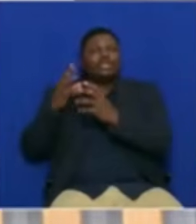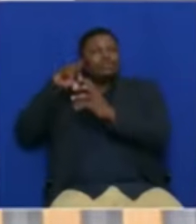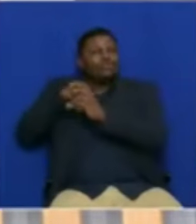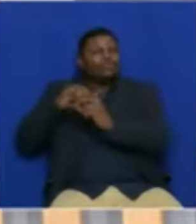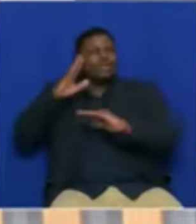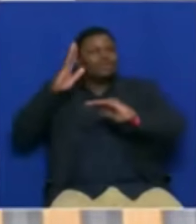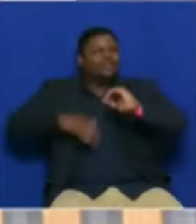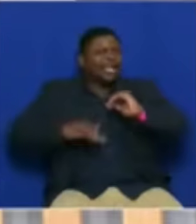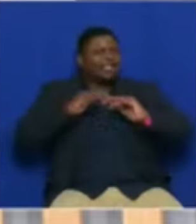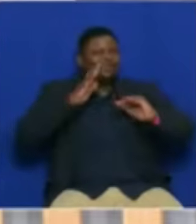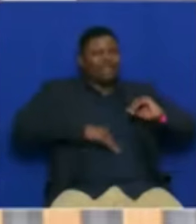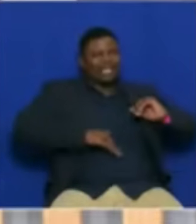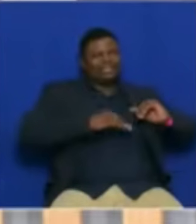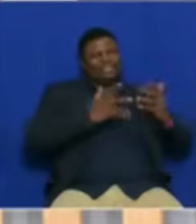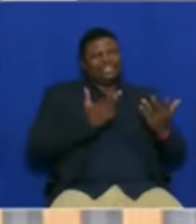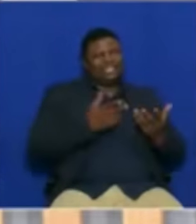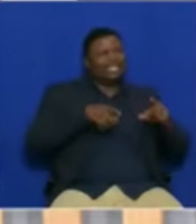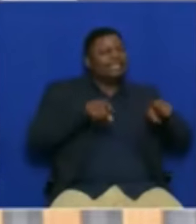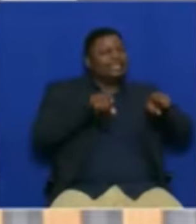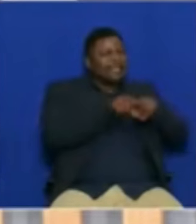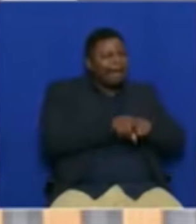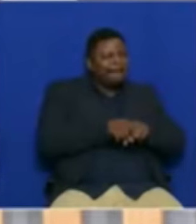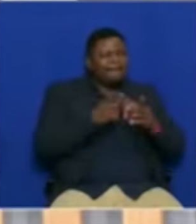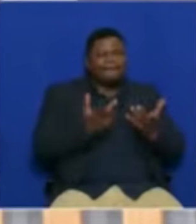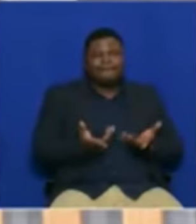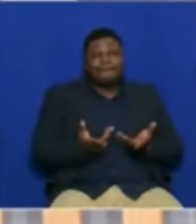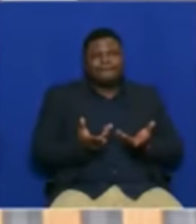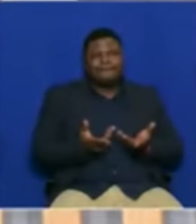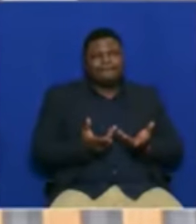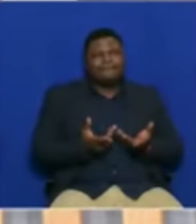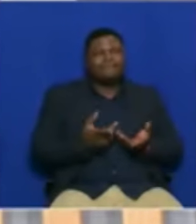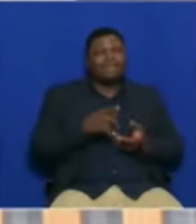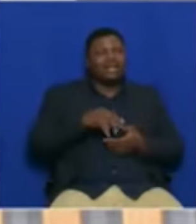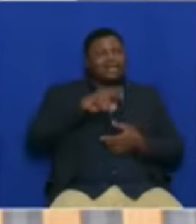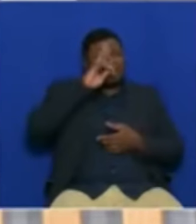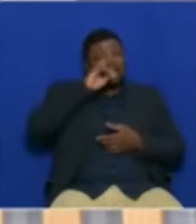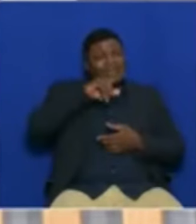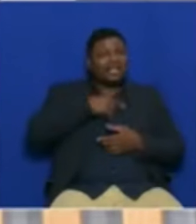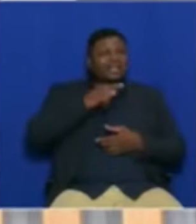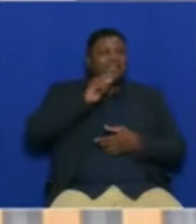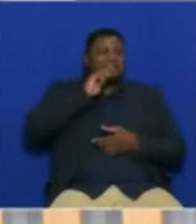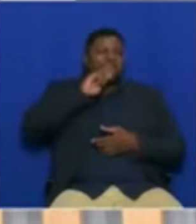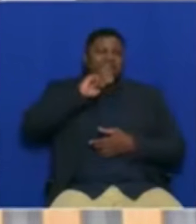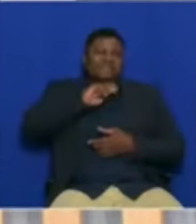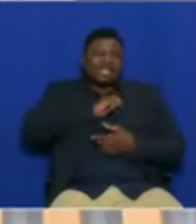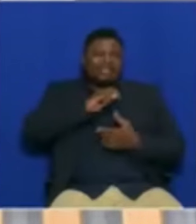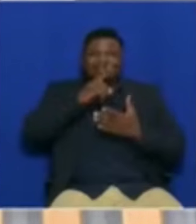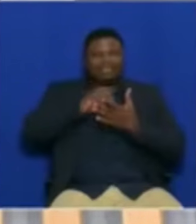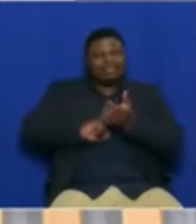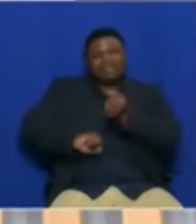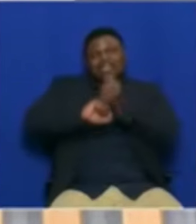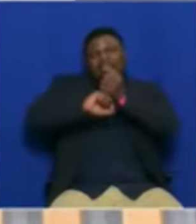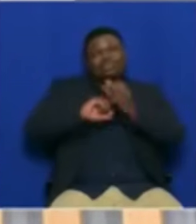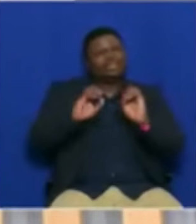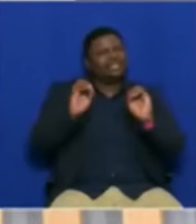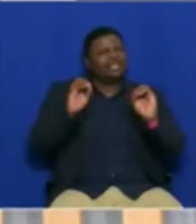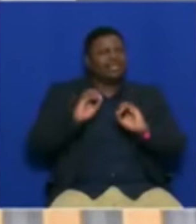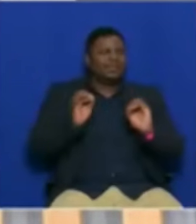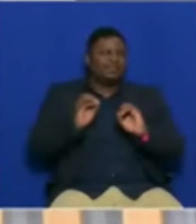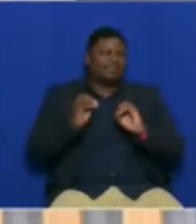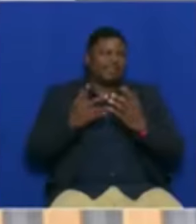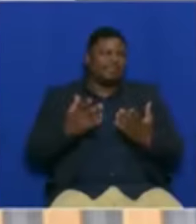to suck up facts out of thin air which are not supported by anything. If you say this letter implicates her, the